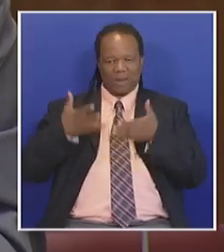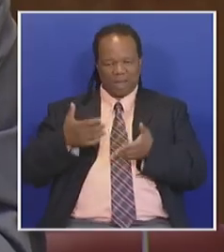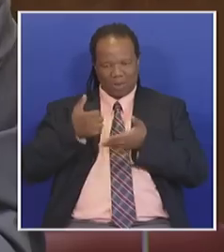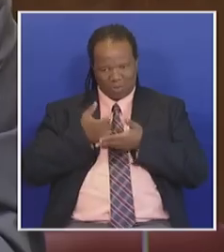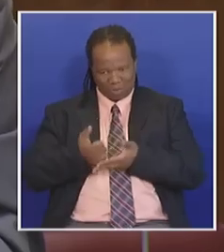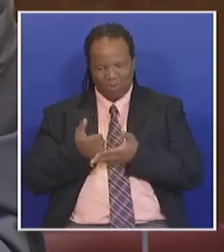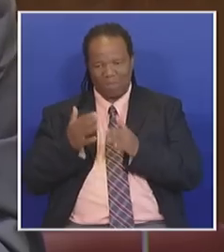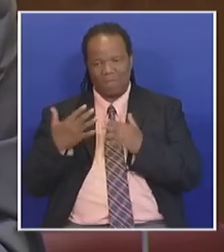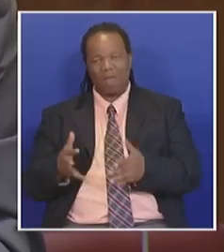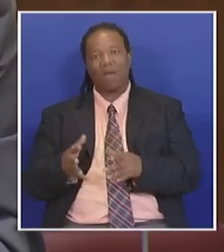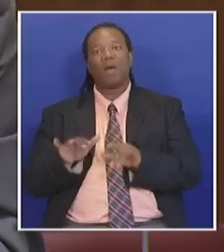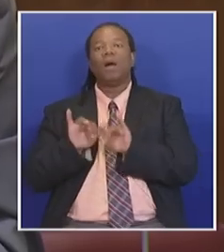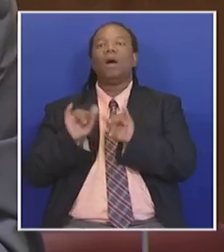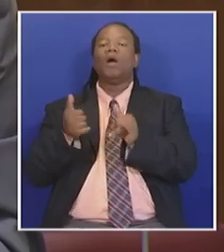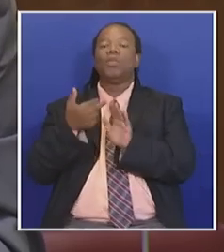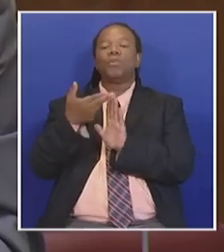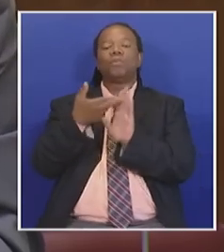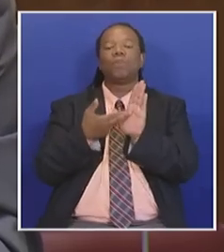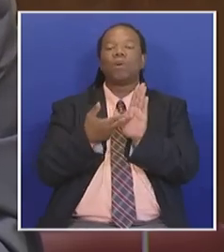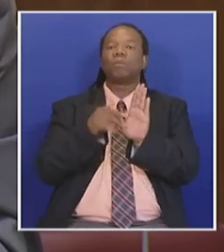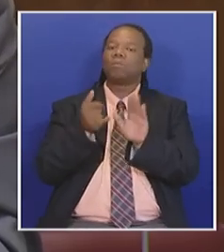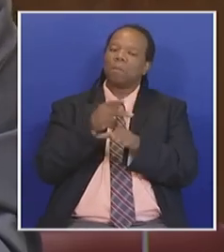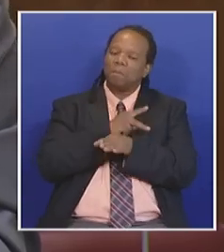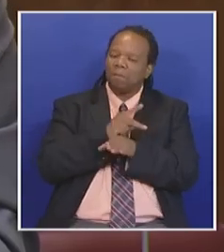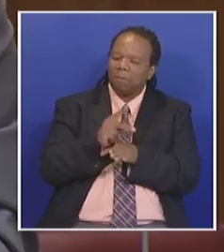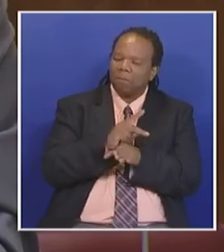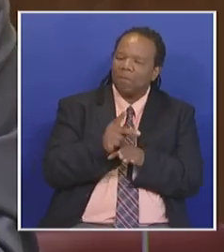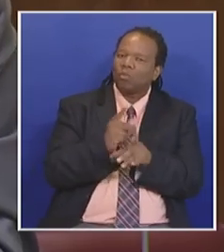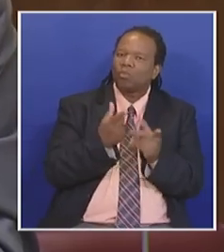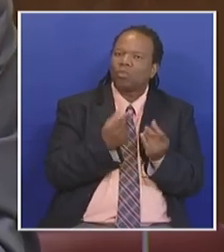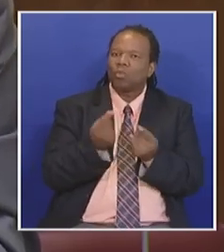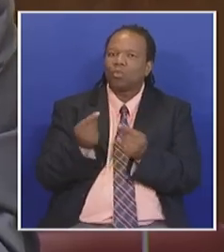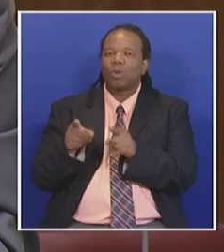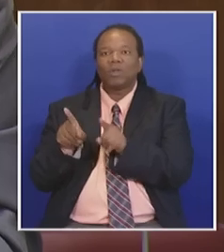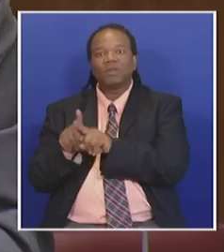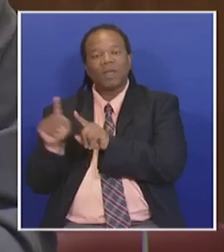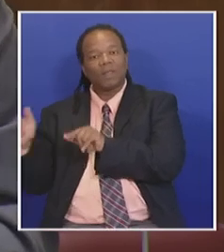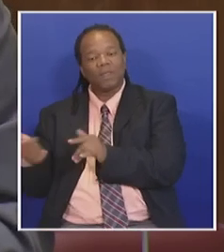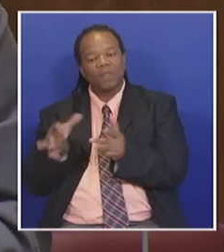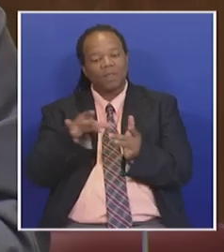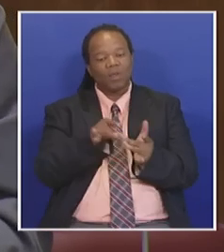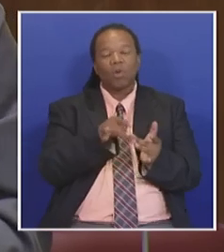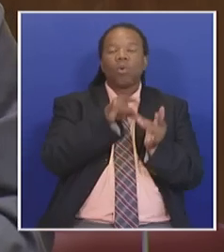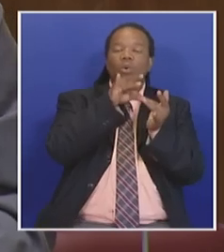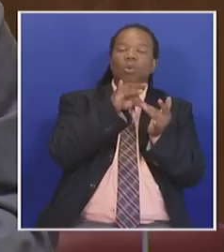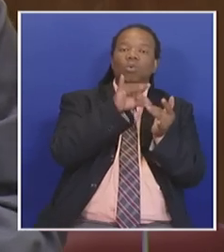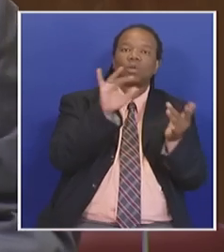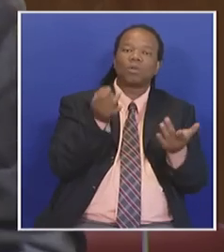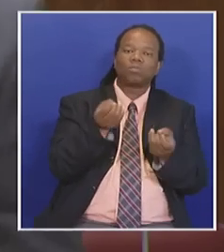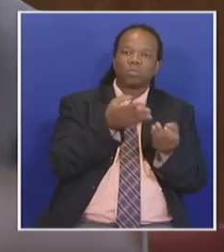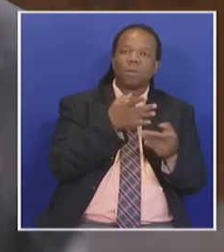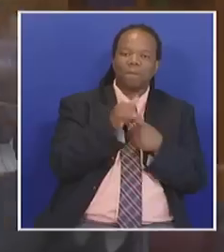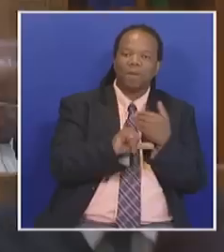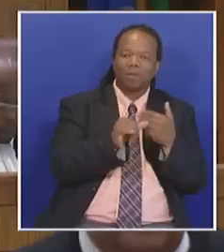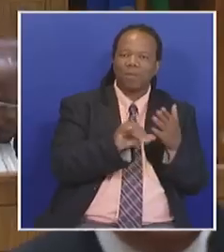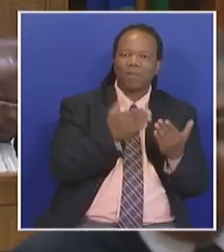report on the plan of action and progress of the issue be submitted to the Select Committee of Koksta on a monthly basis. I so move.